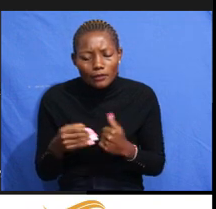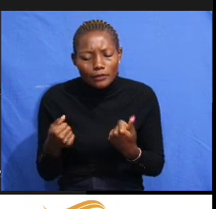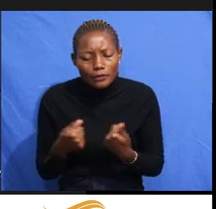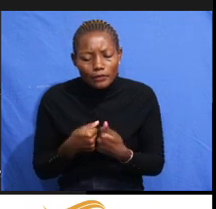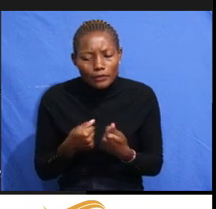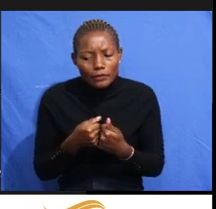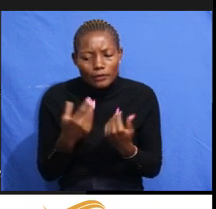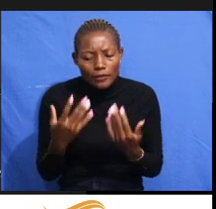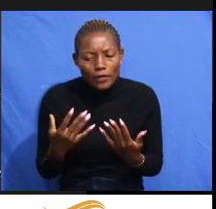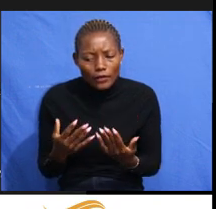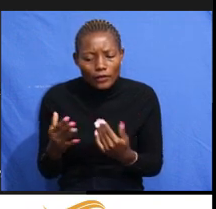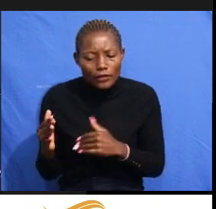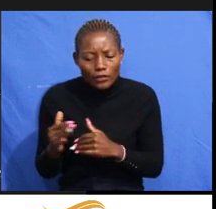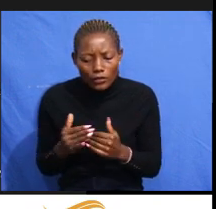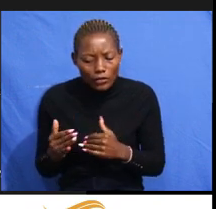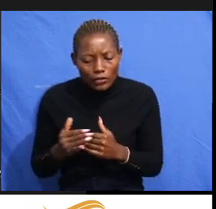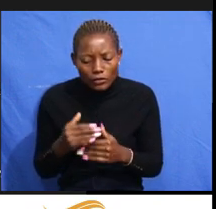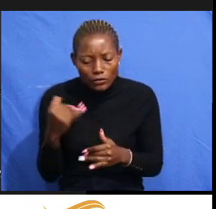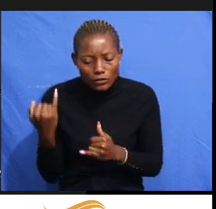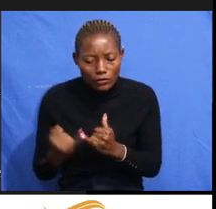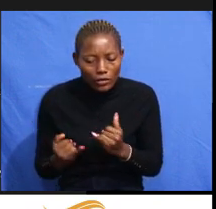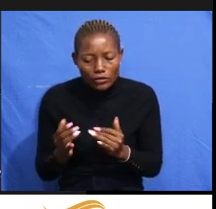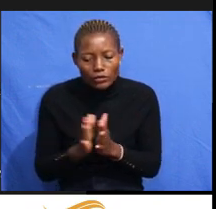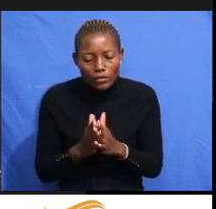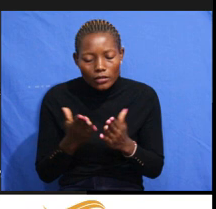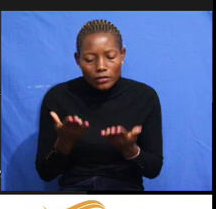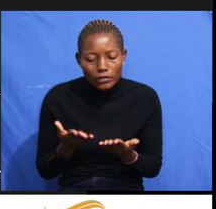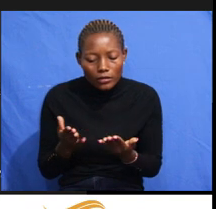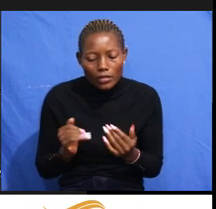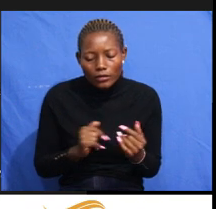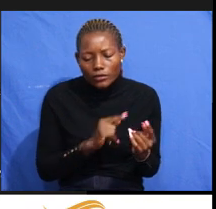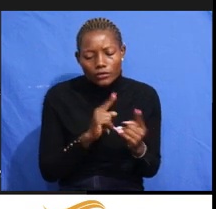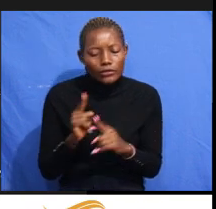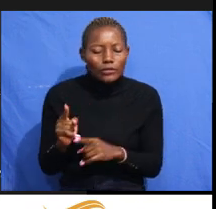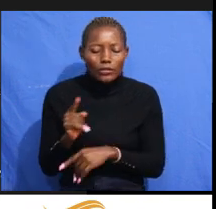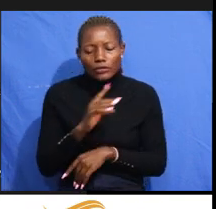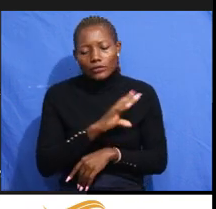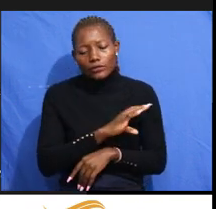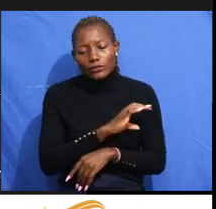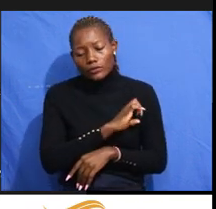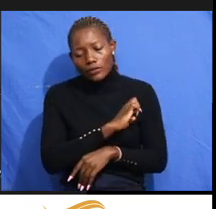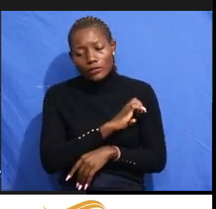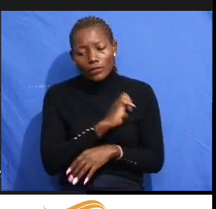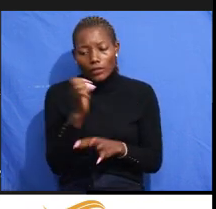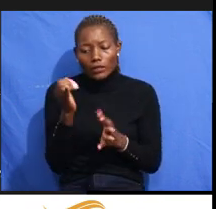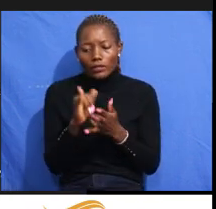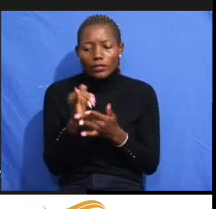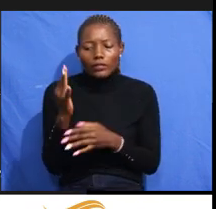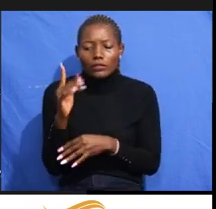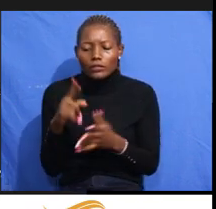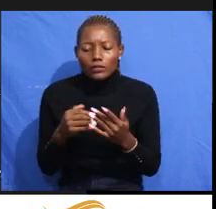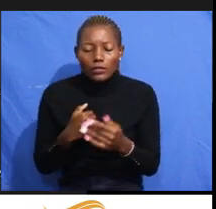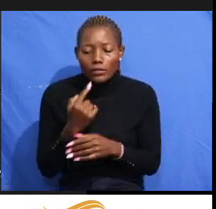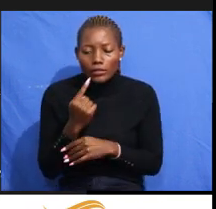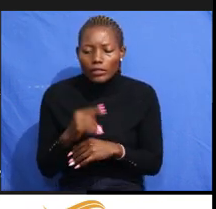Yes. almost ending the season, and here you're going into endurance. So, and that's what I was saying, in this kind of training, is it not going